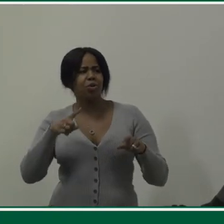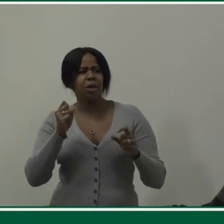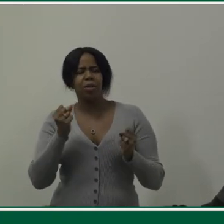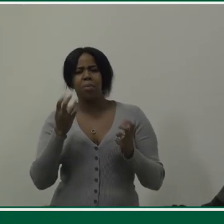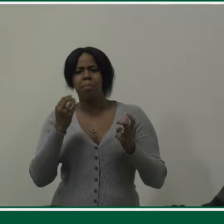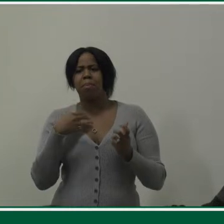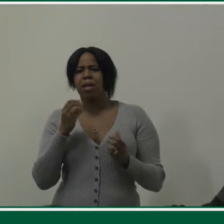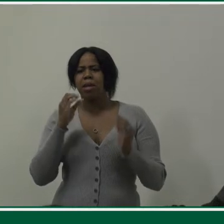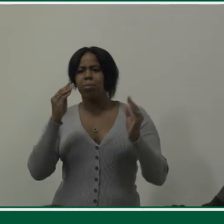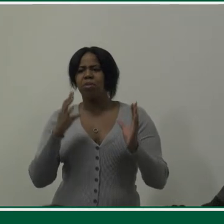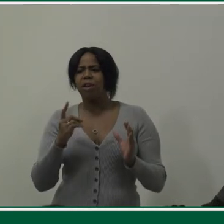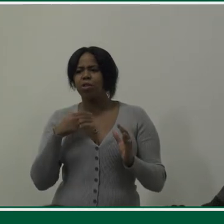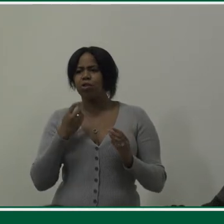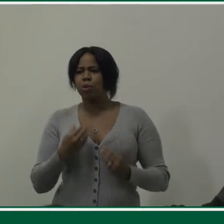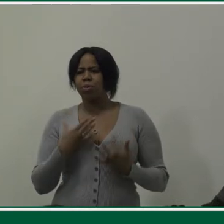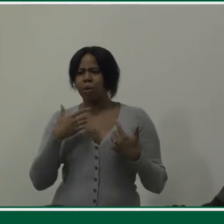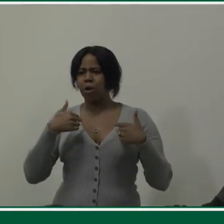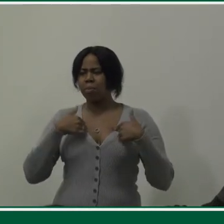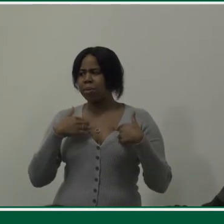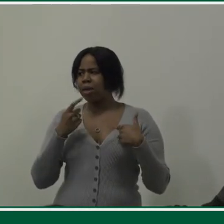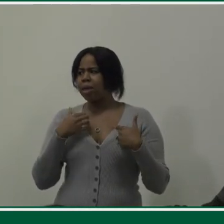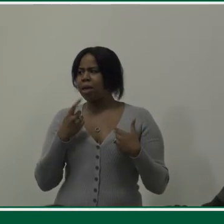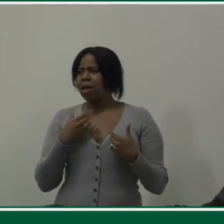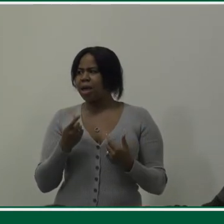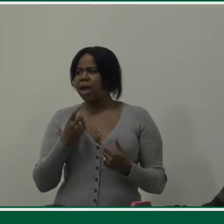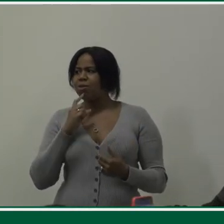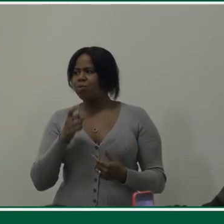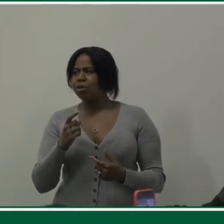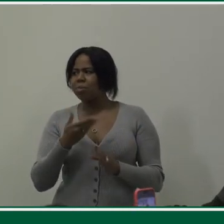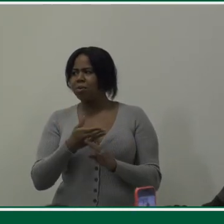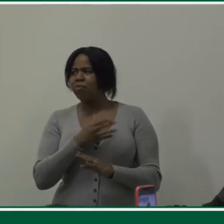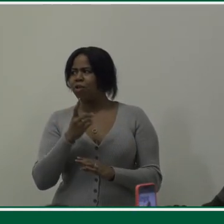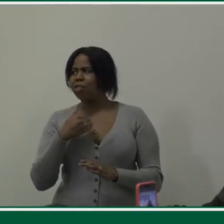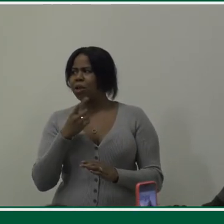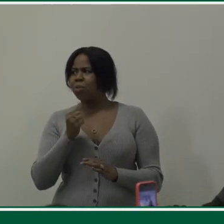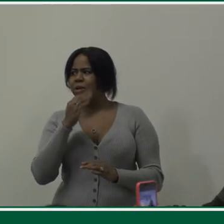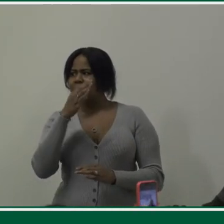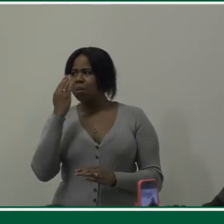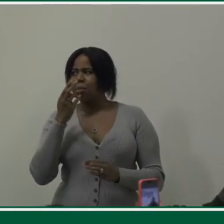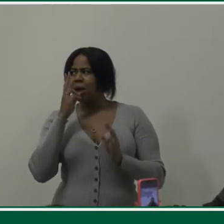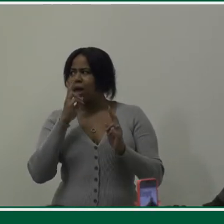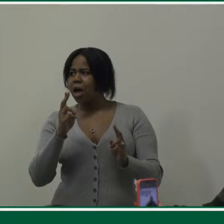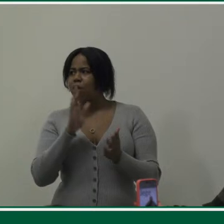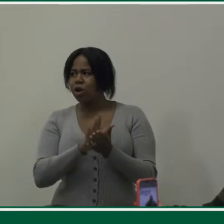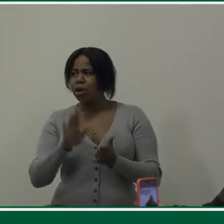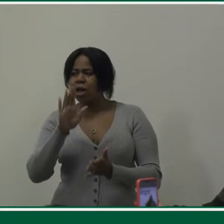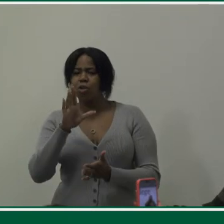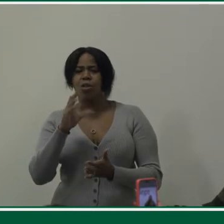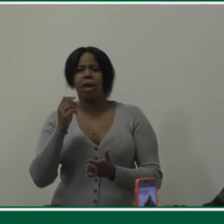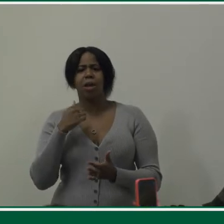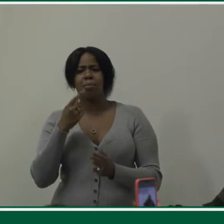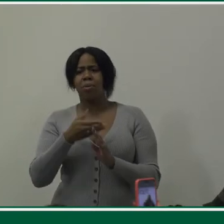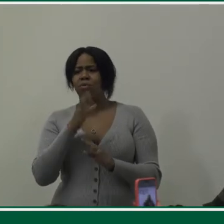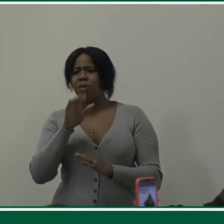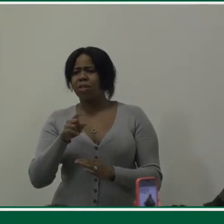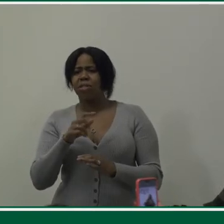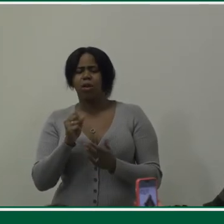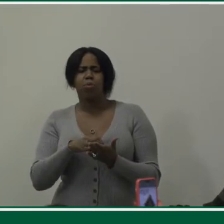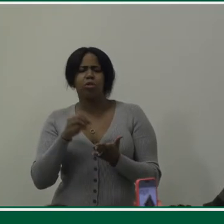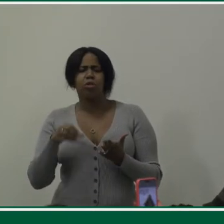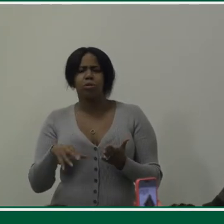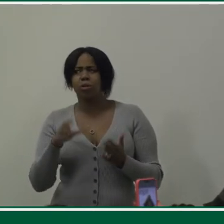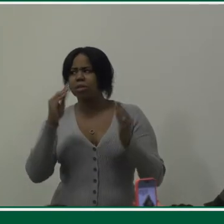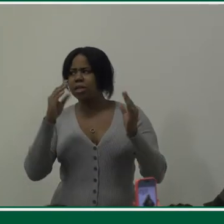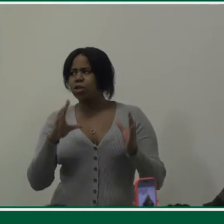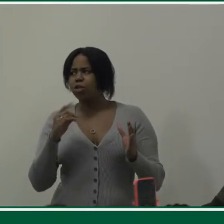journey and poured directly into me. Before there was a Black Honors College, there were Black professors here that poured into students every